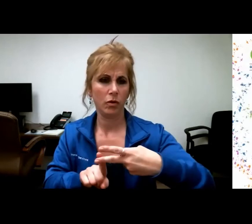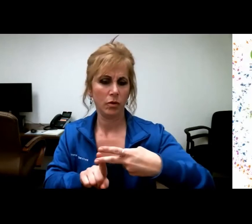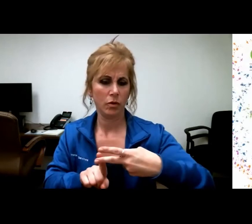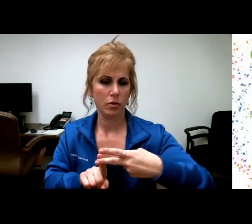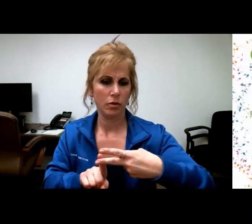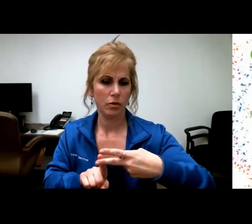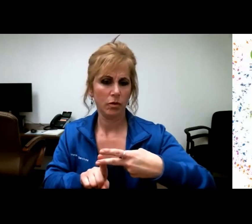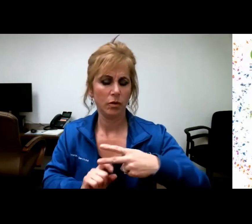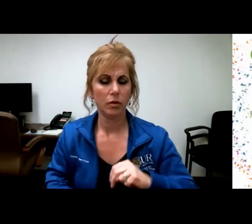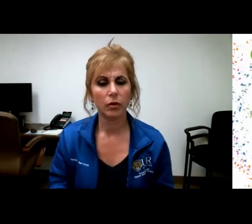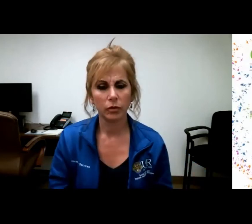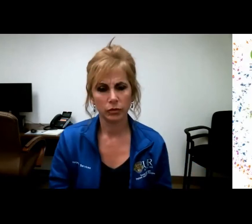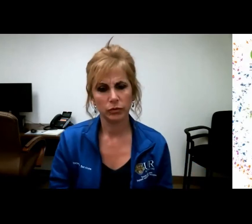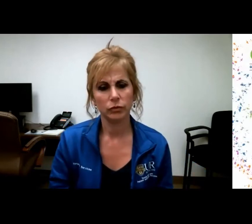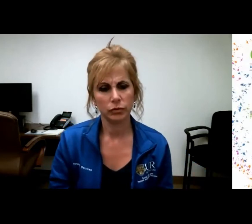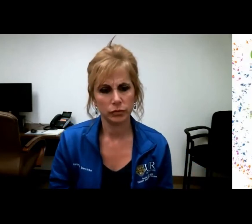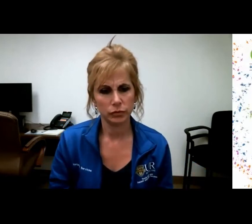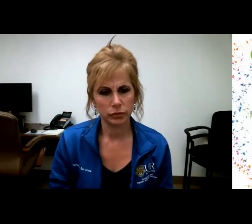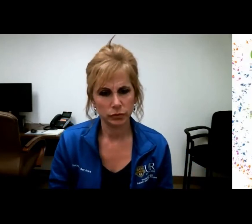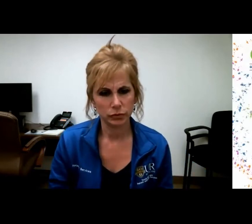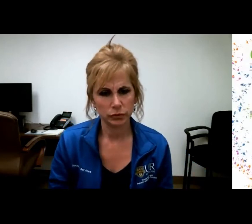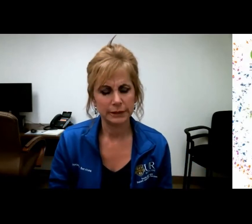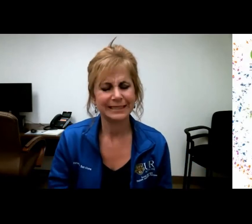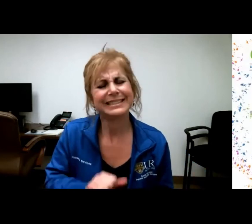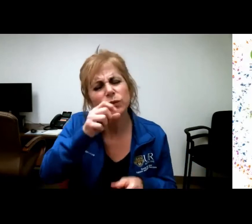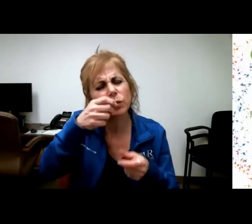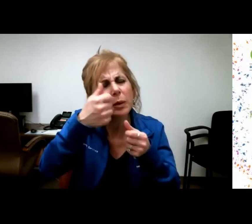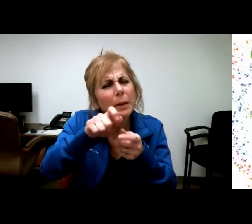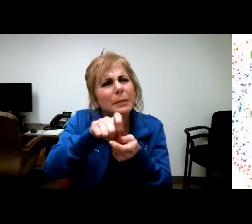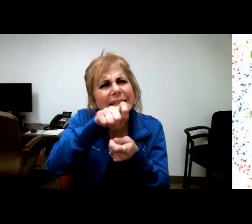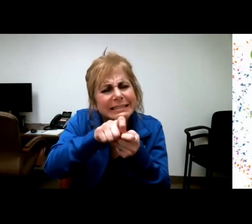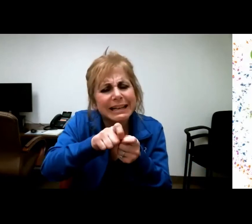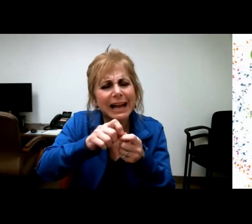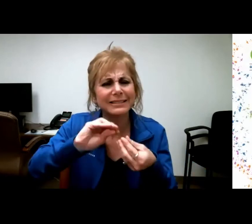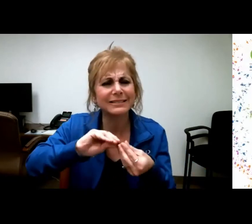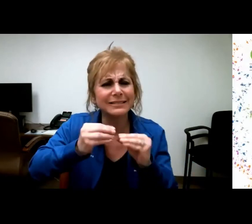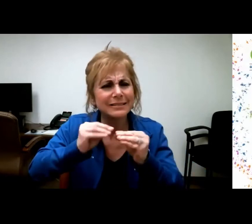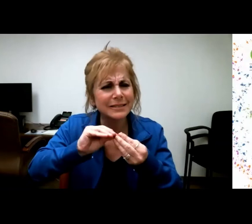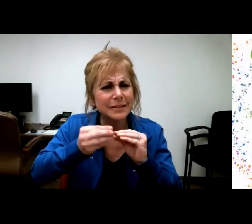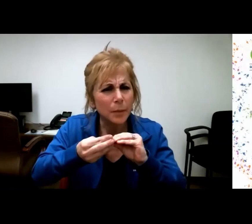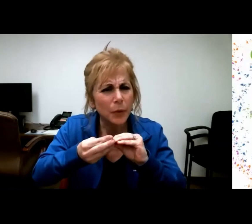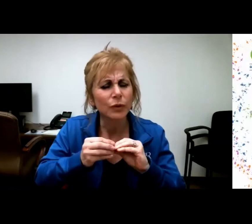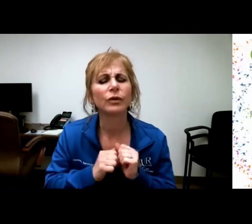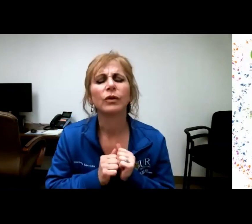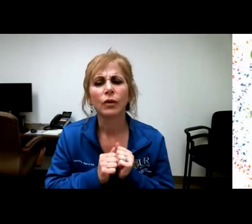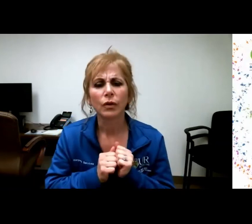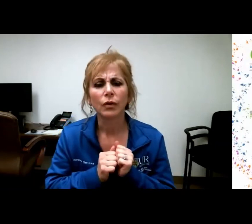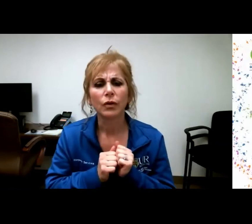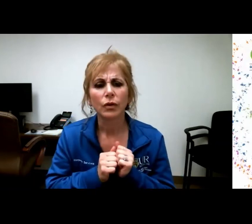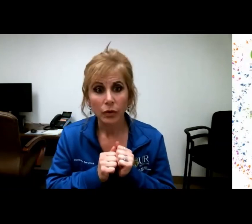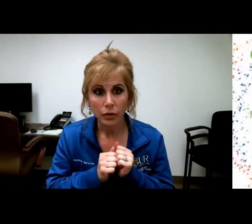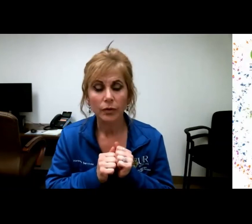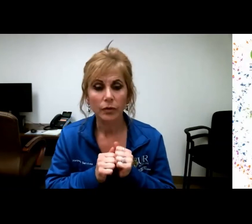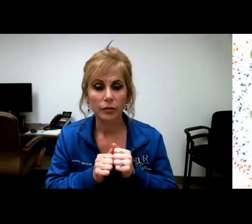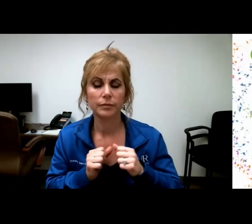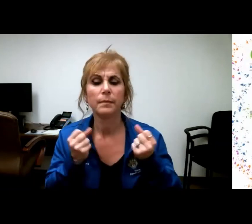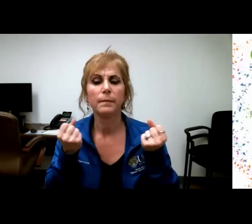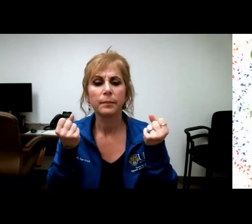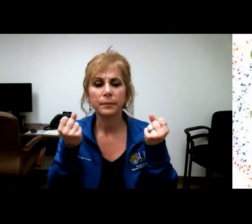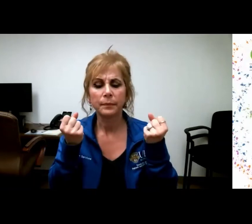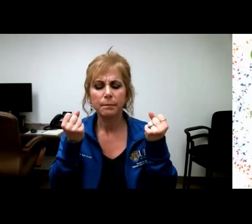I don't remember off the top of my head the numbers, but there are a large percentage